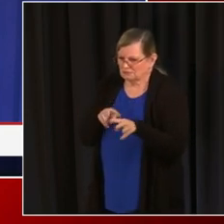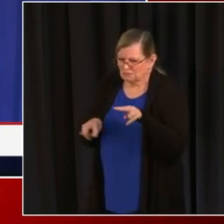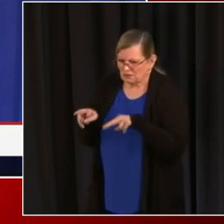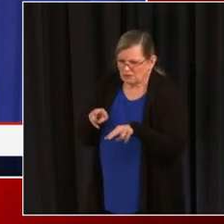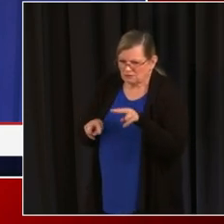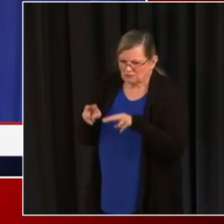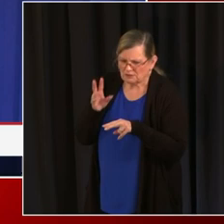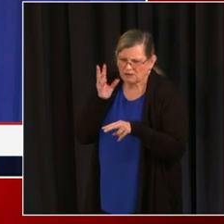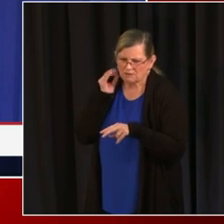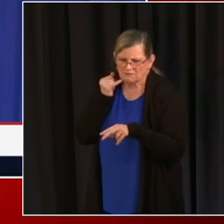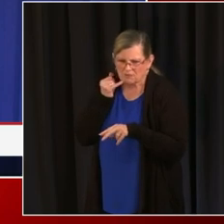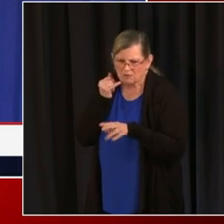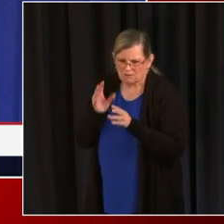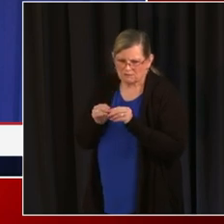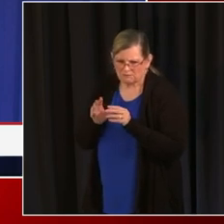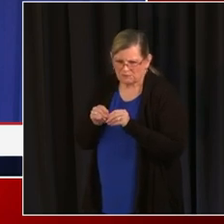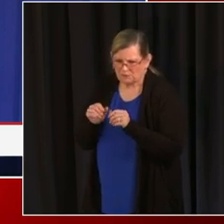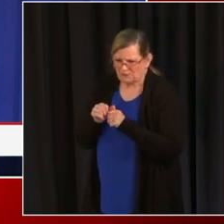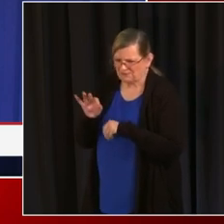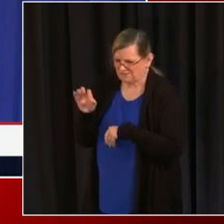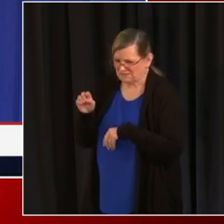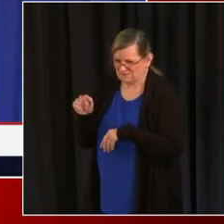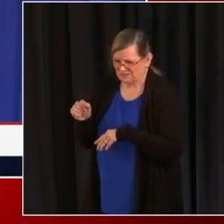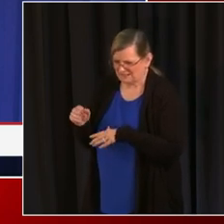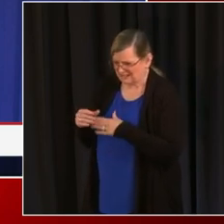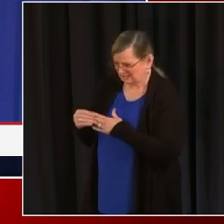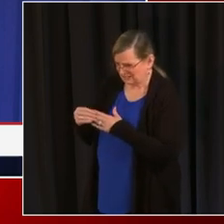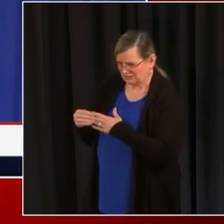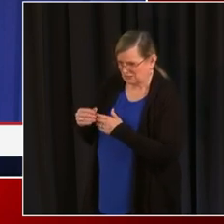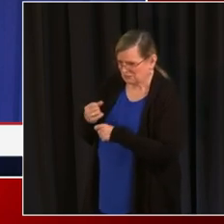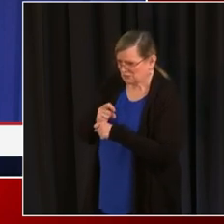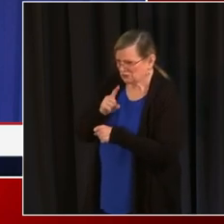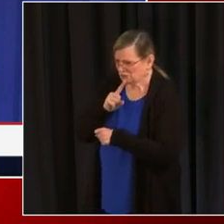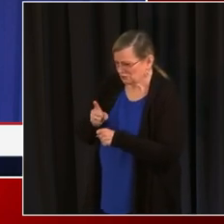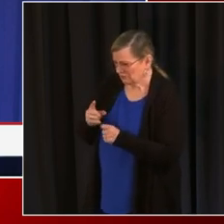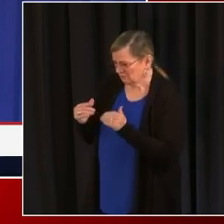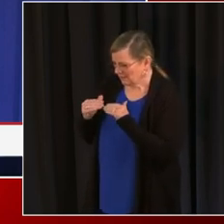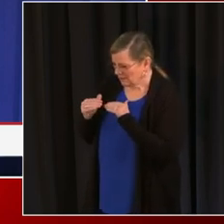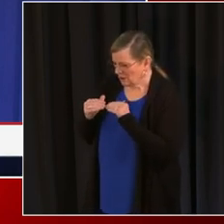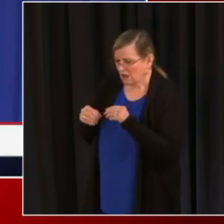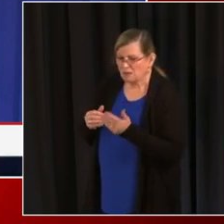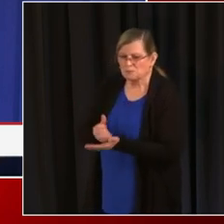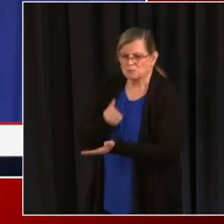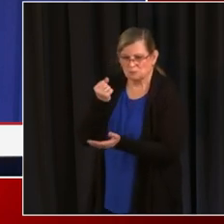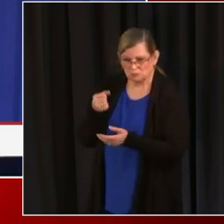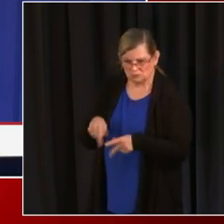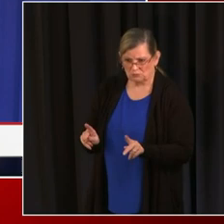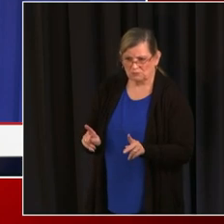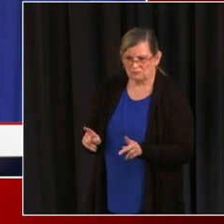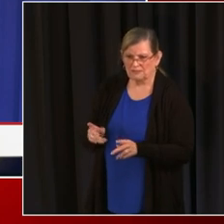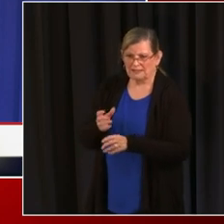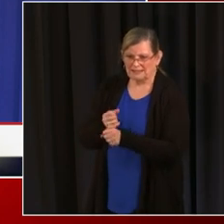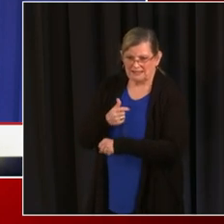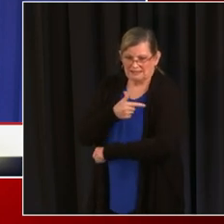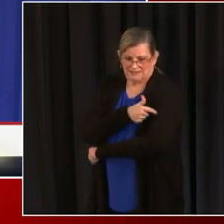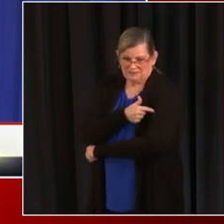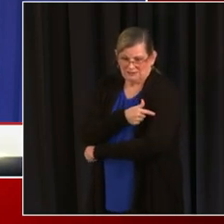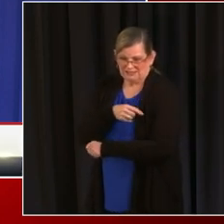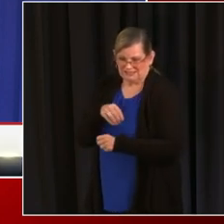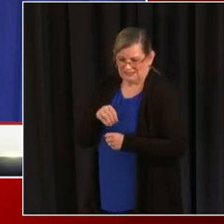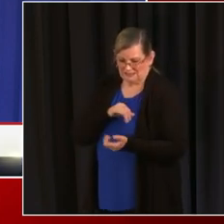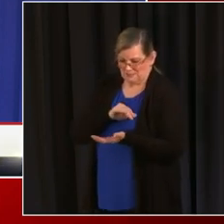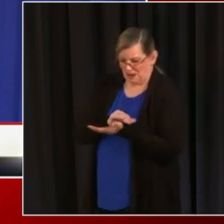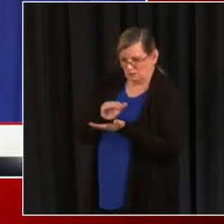FEMA leadership to make sure that we're getting the vaccine doses that we need. And I think it